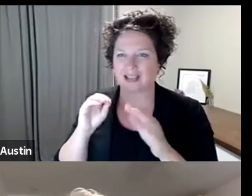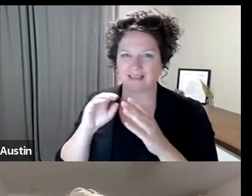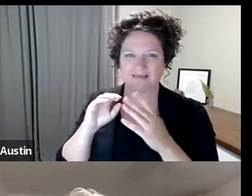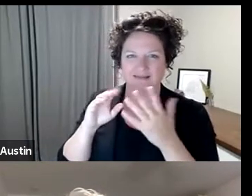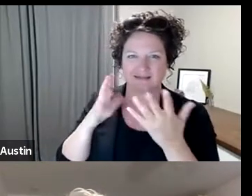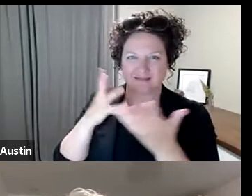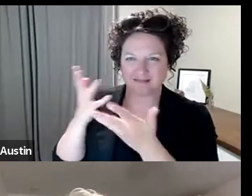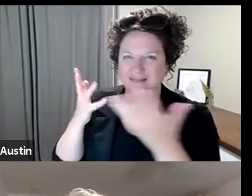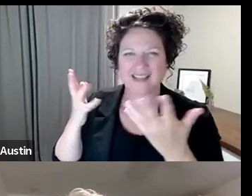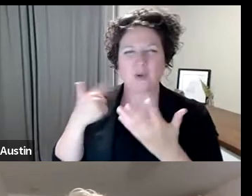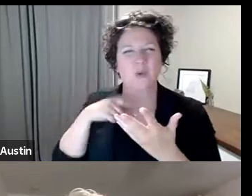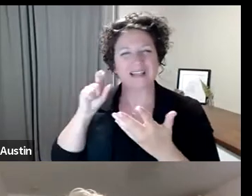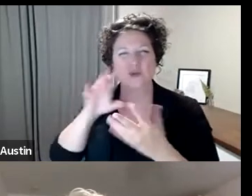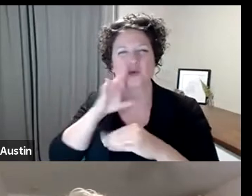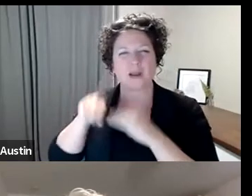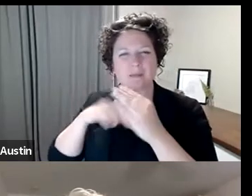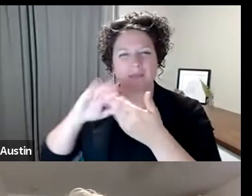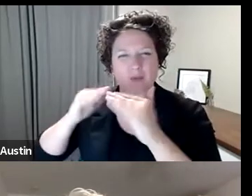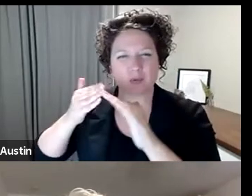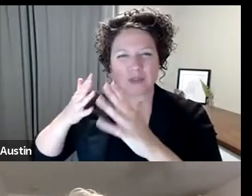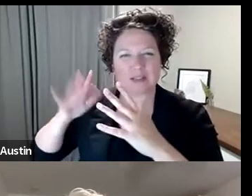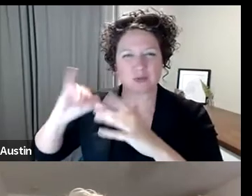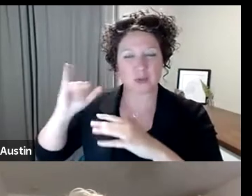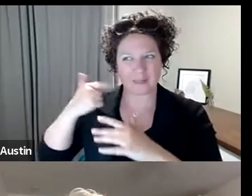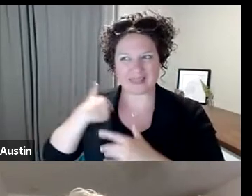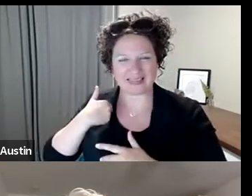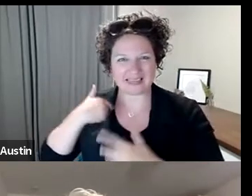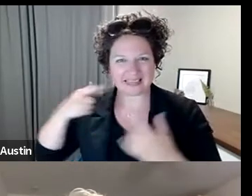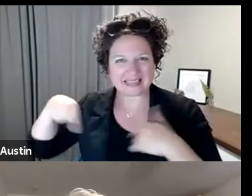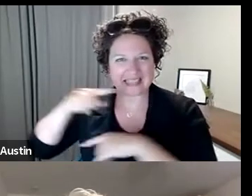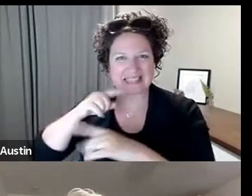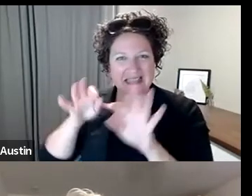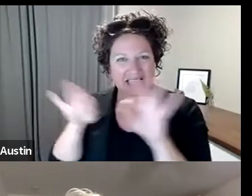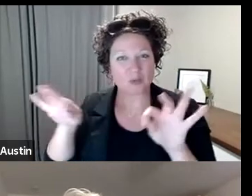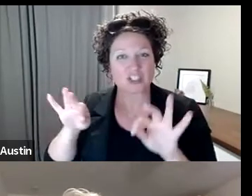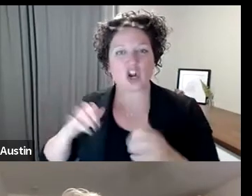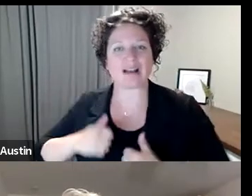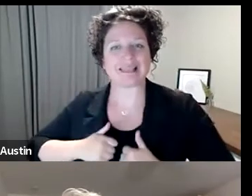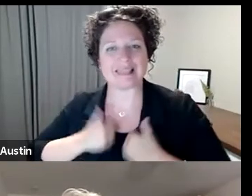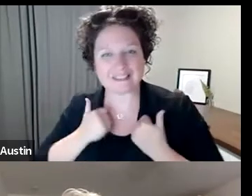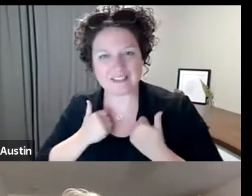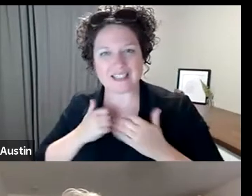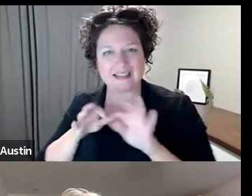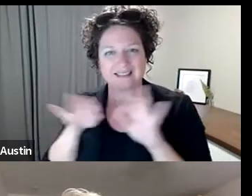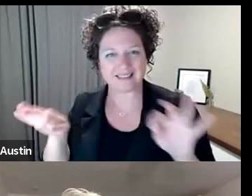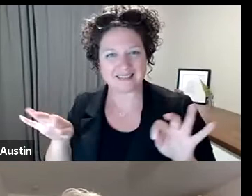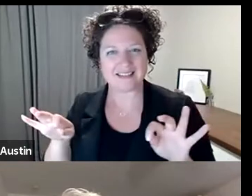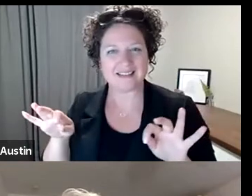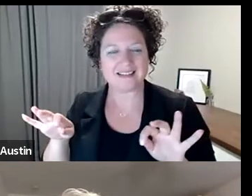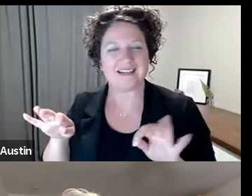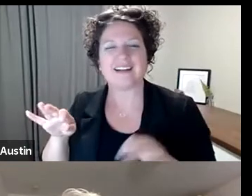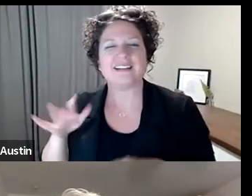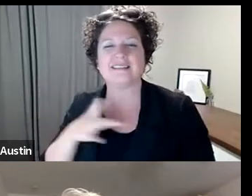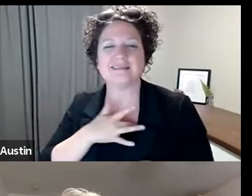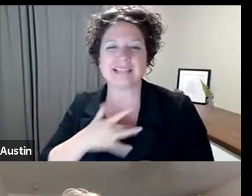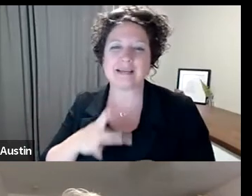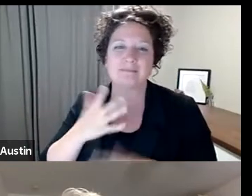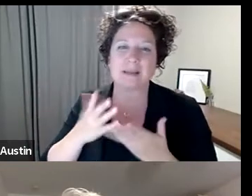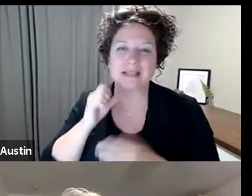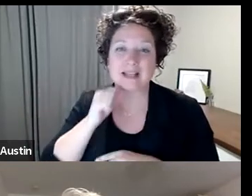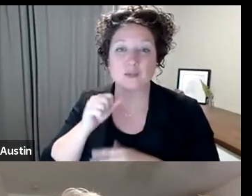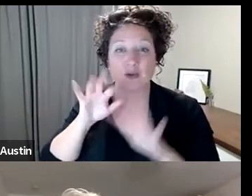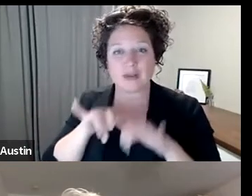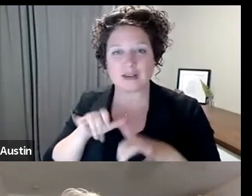languages. You know, we're talking about living languages, which I think a lot of people discount when they think about these historically unwritten or these endangered